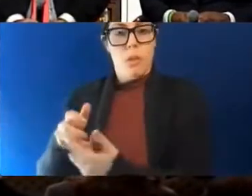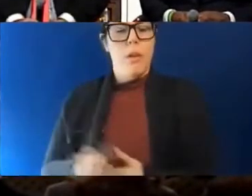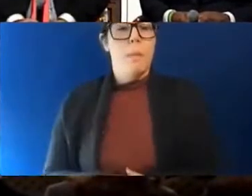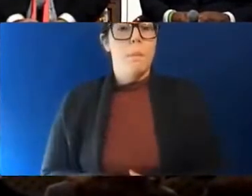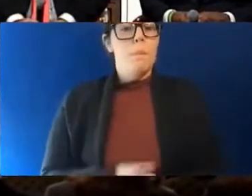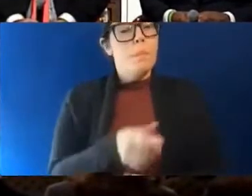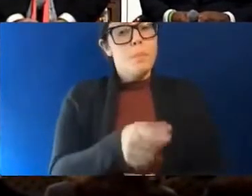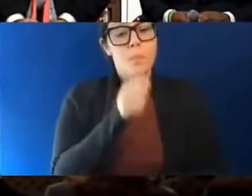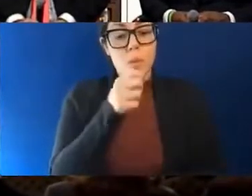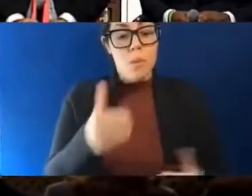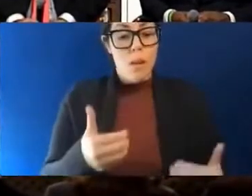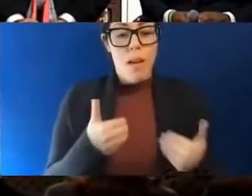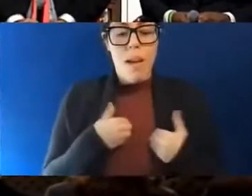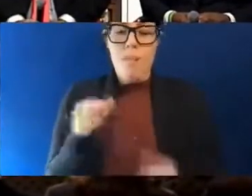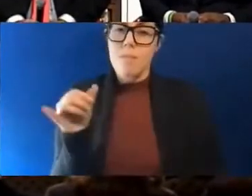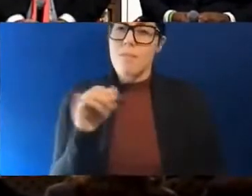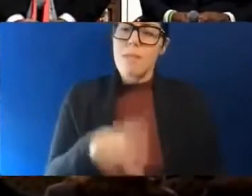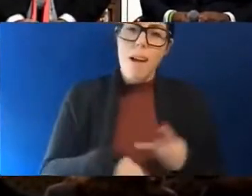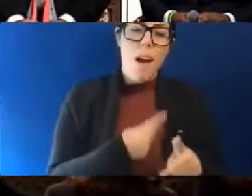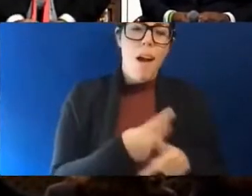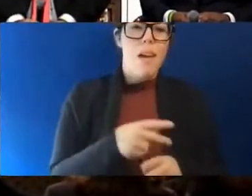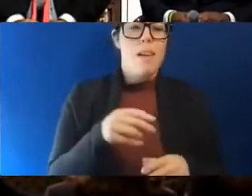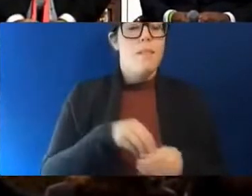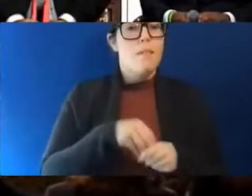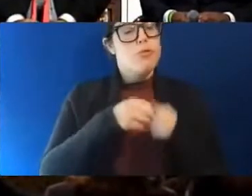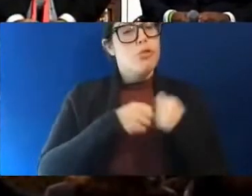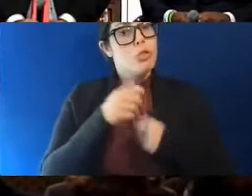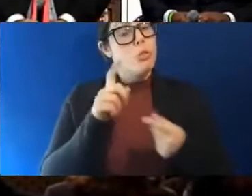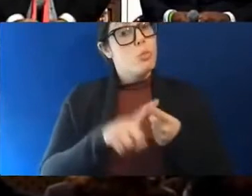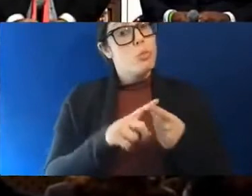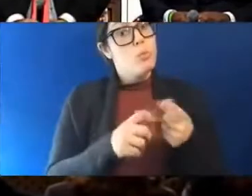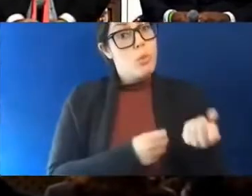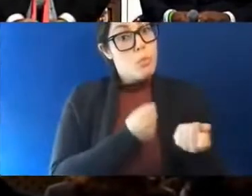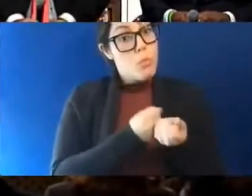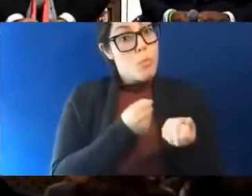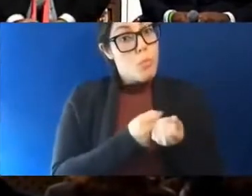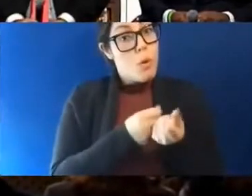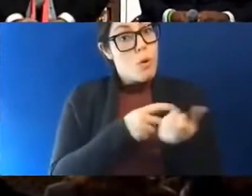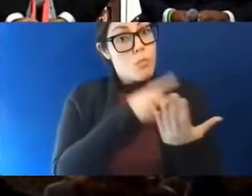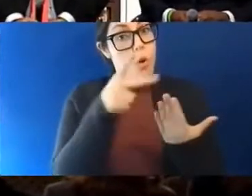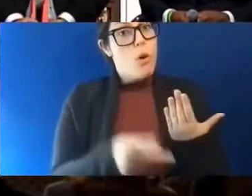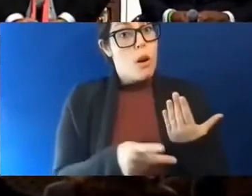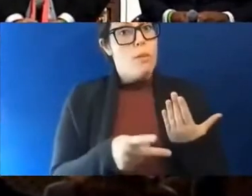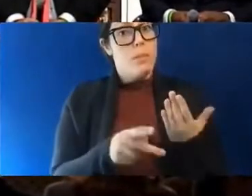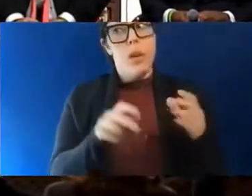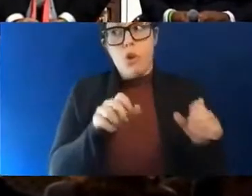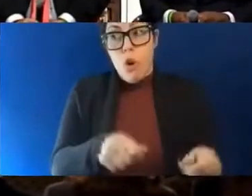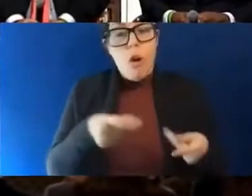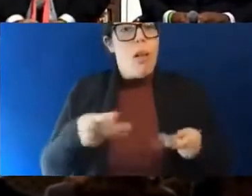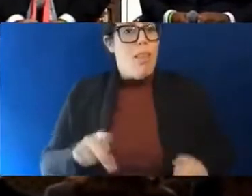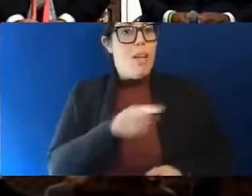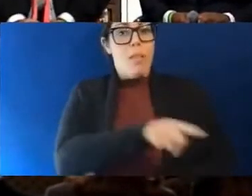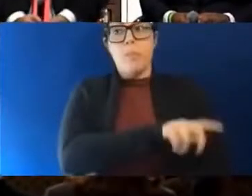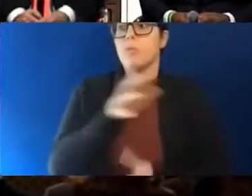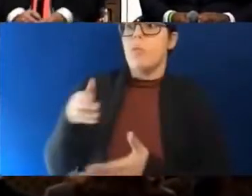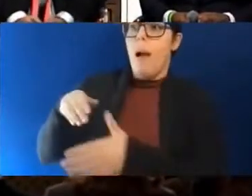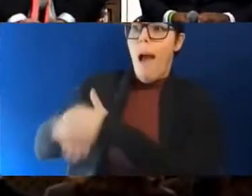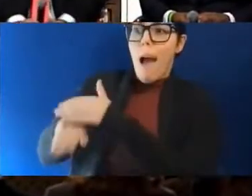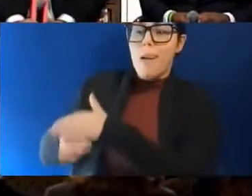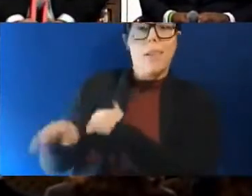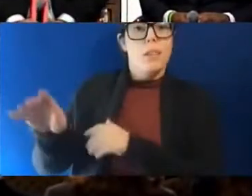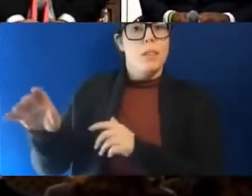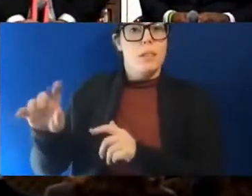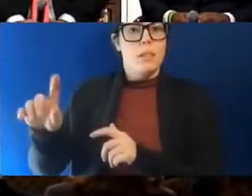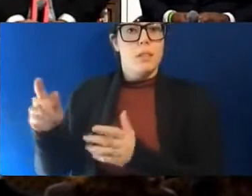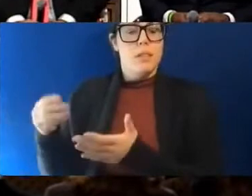don't have the kind of infrastructure to support these programs that would allow them to access the capital markets and other things we'll